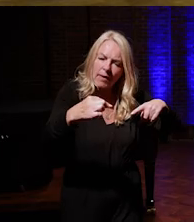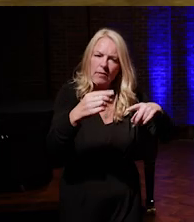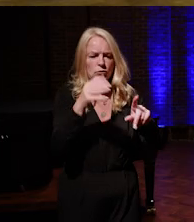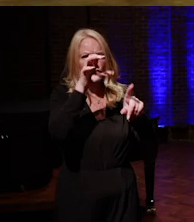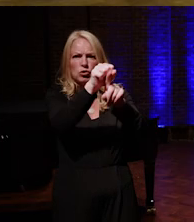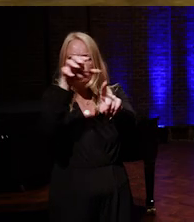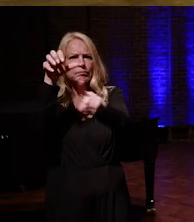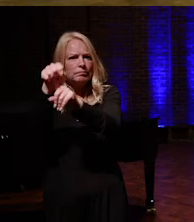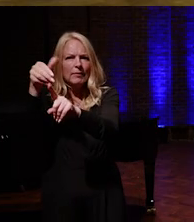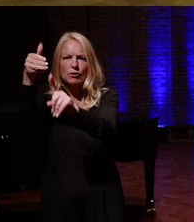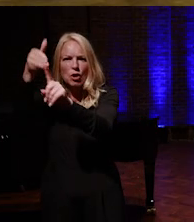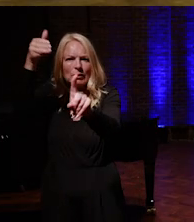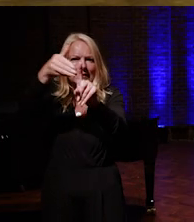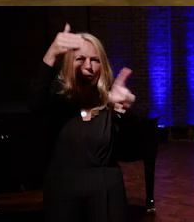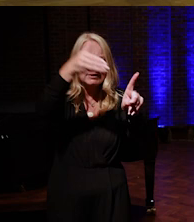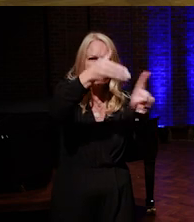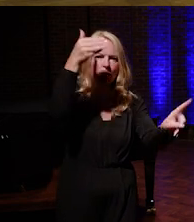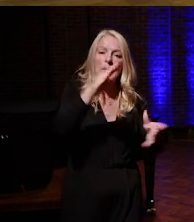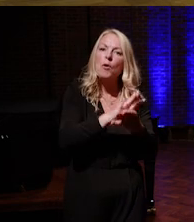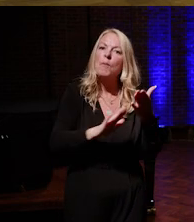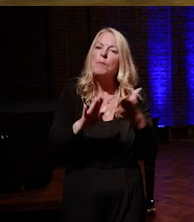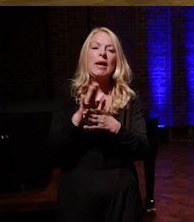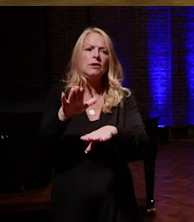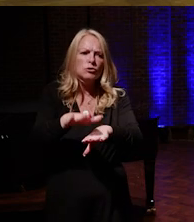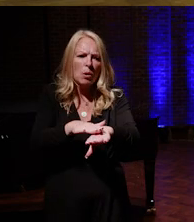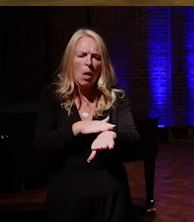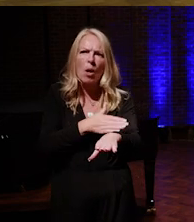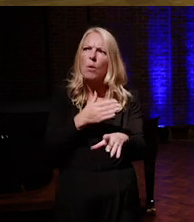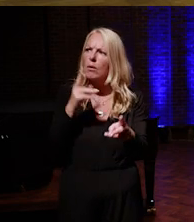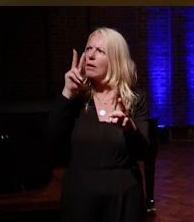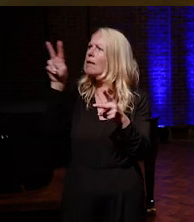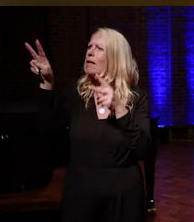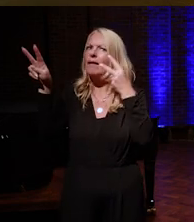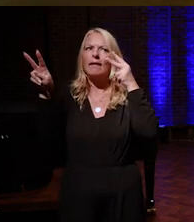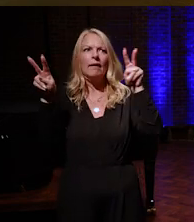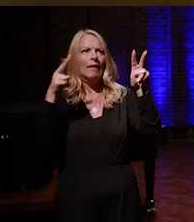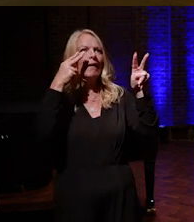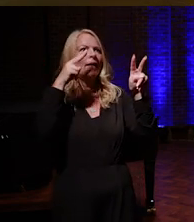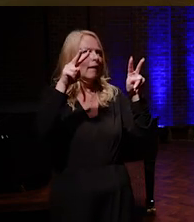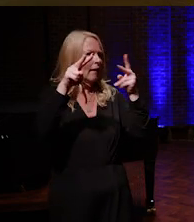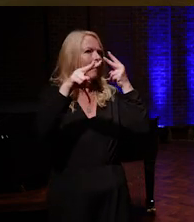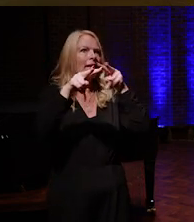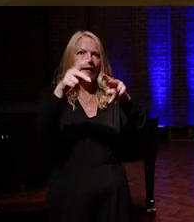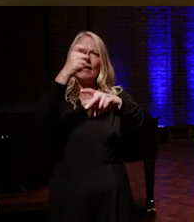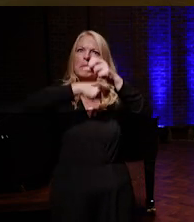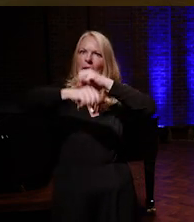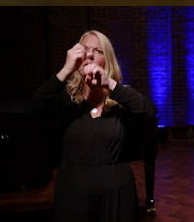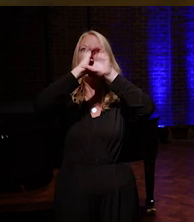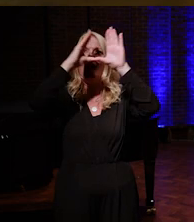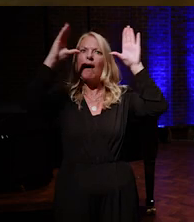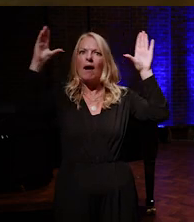But it's only when you slow down and you take notice of the little things that you really see them. And I found that it gave me